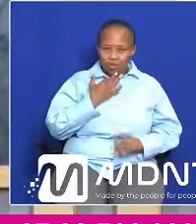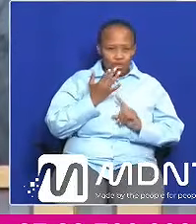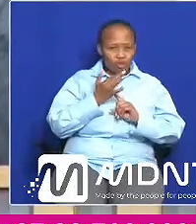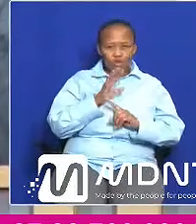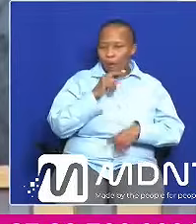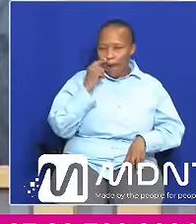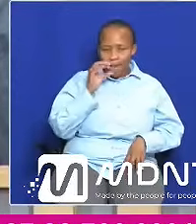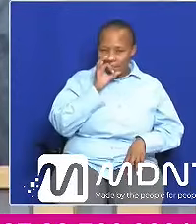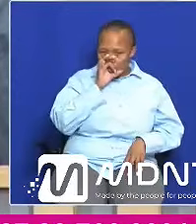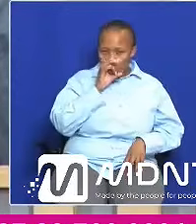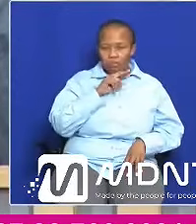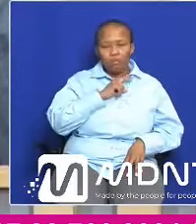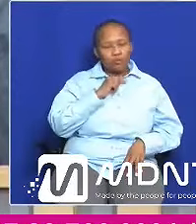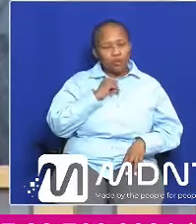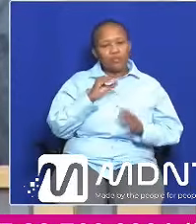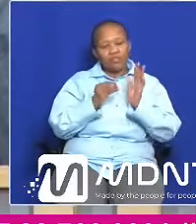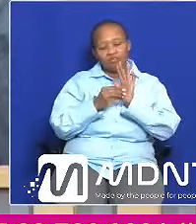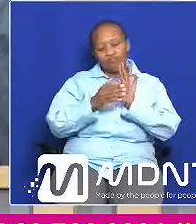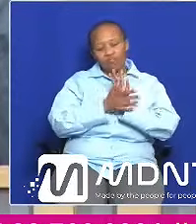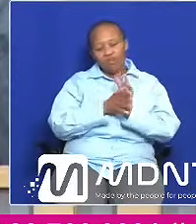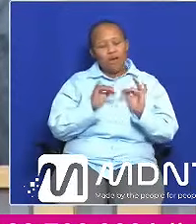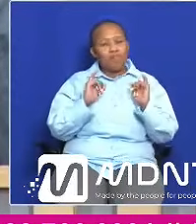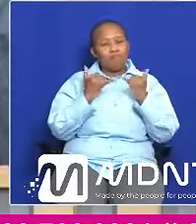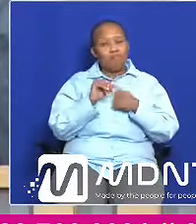or at the bottom of the POP, correct?